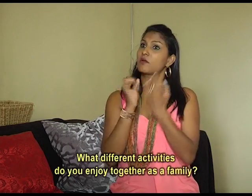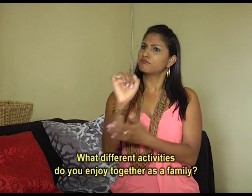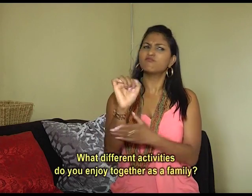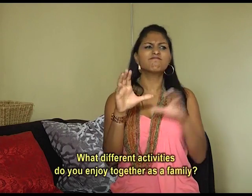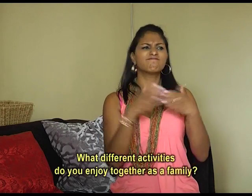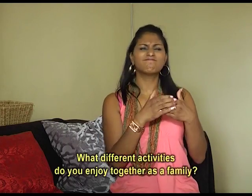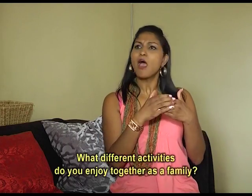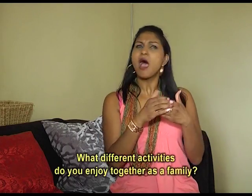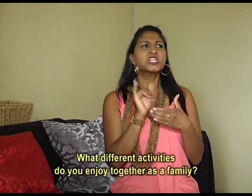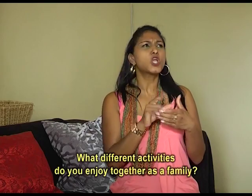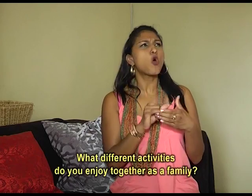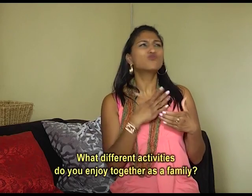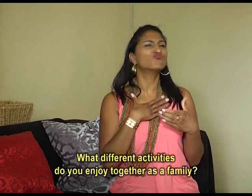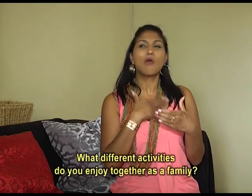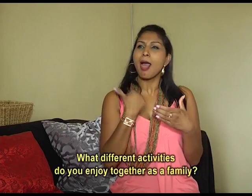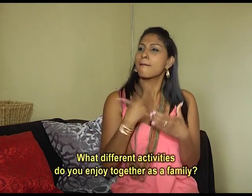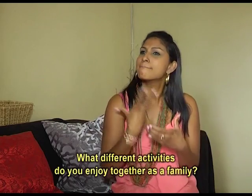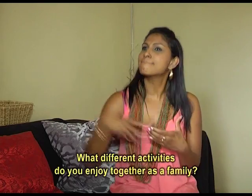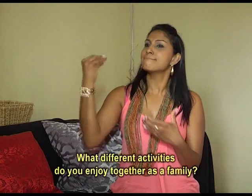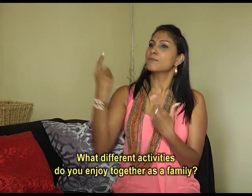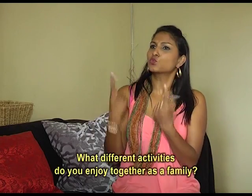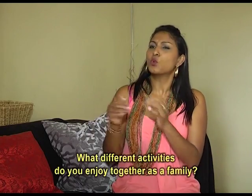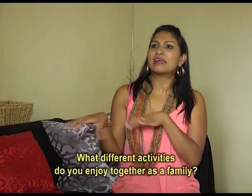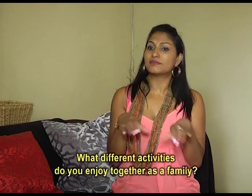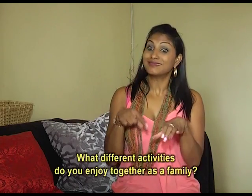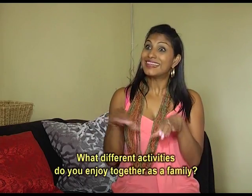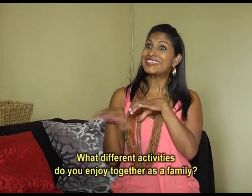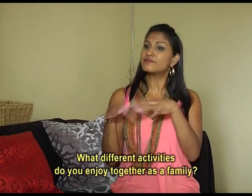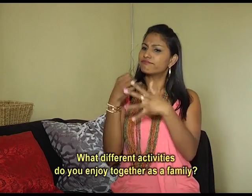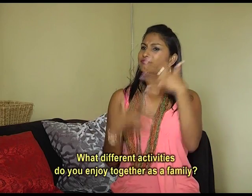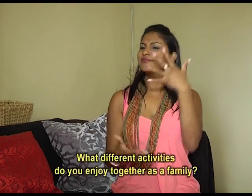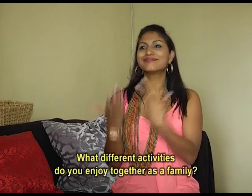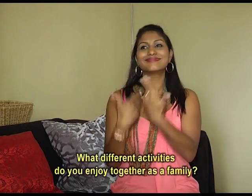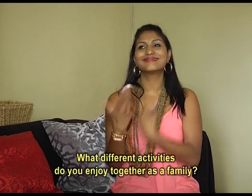What different activities do you enjoy together as a family?